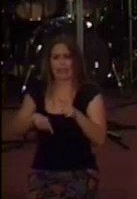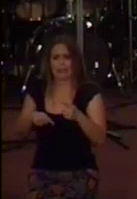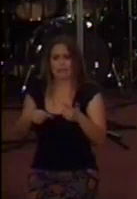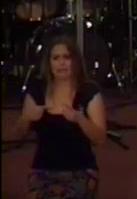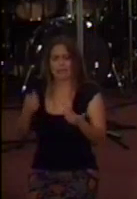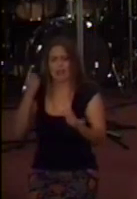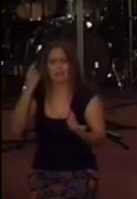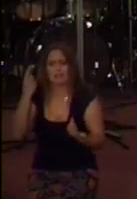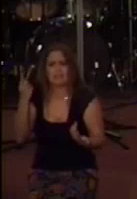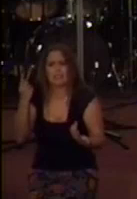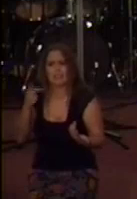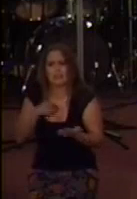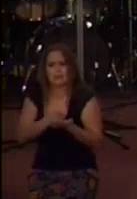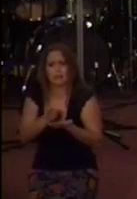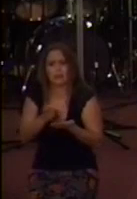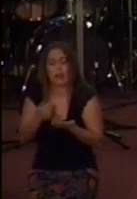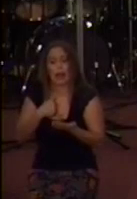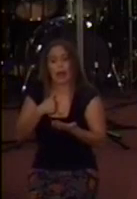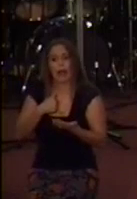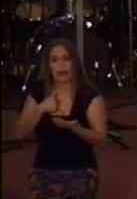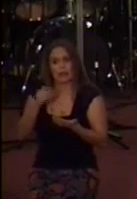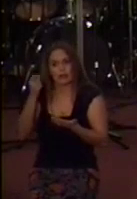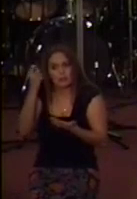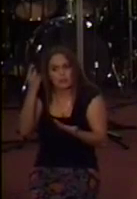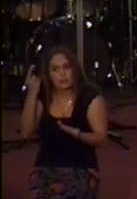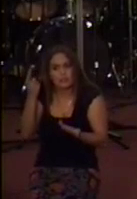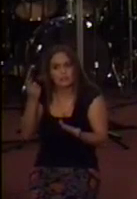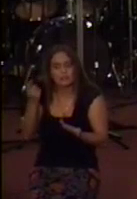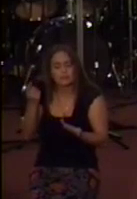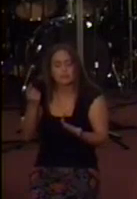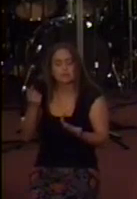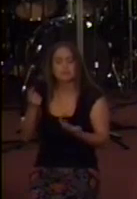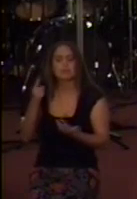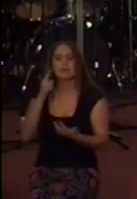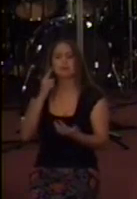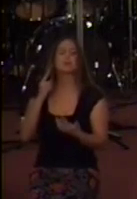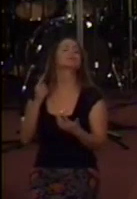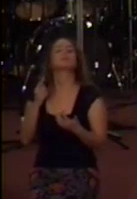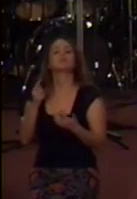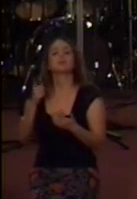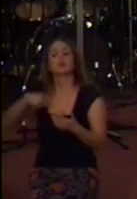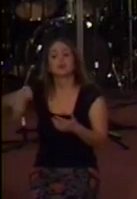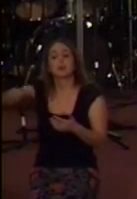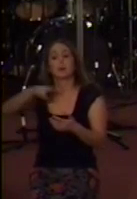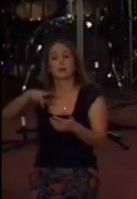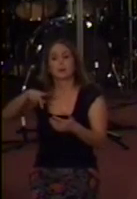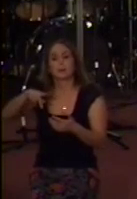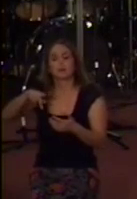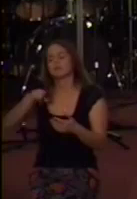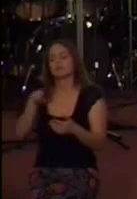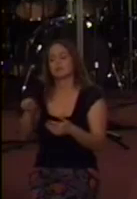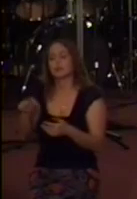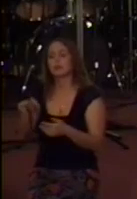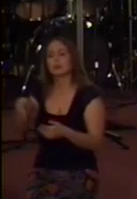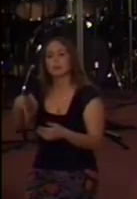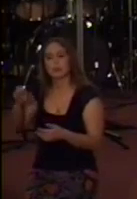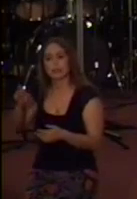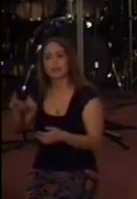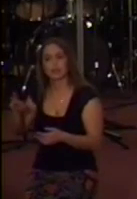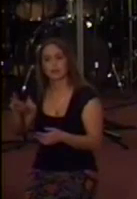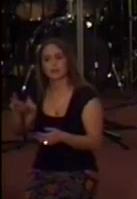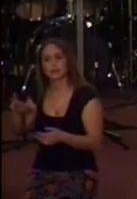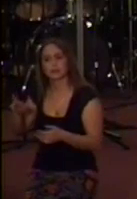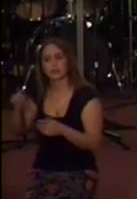how ignorant I am, I can get this. Now listen to this. You are Peter. The Greek word for Peter